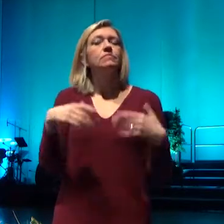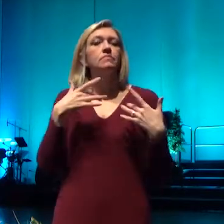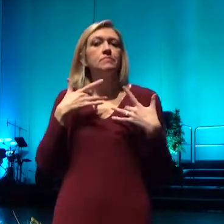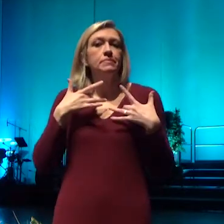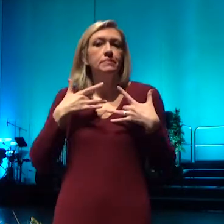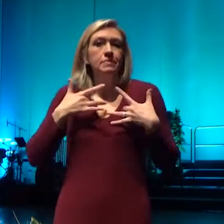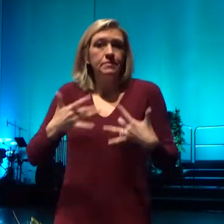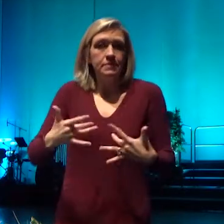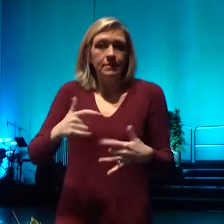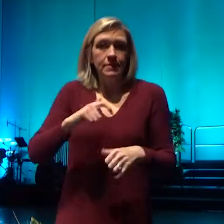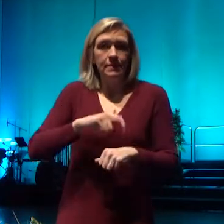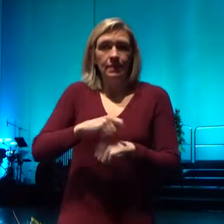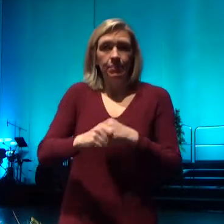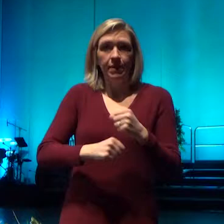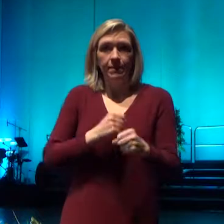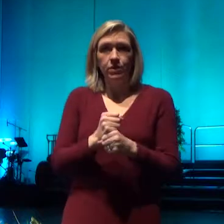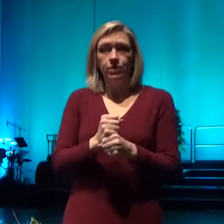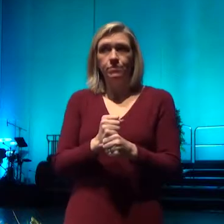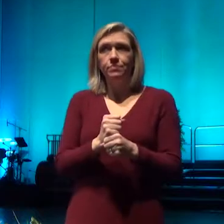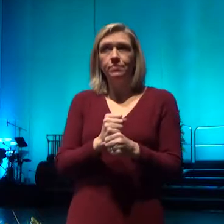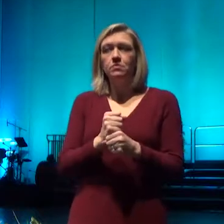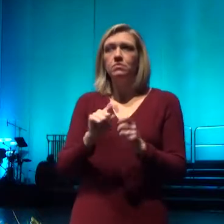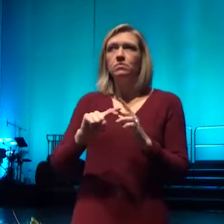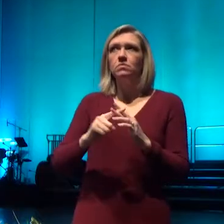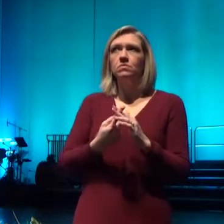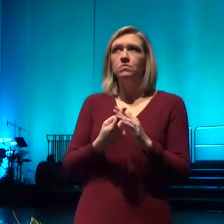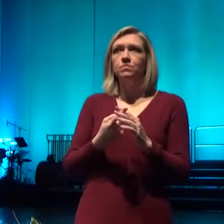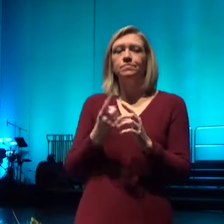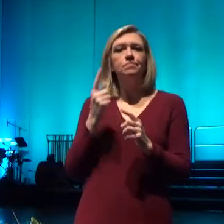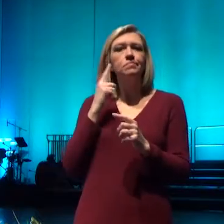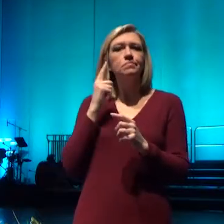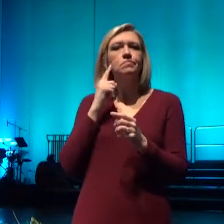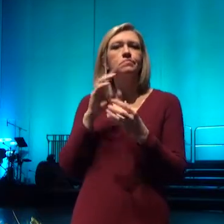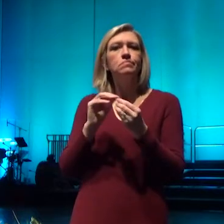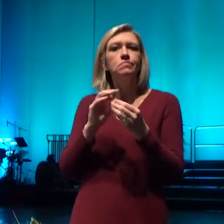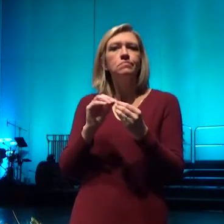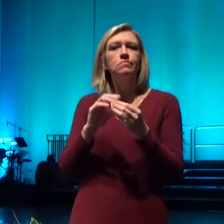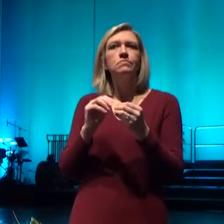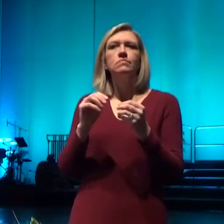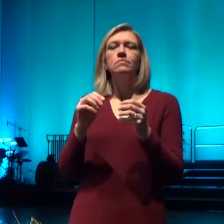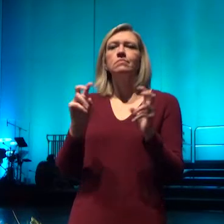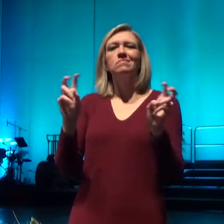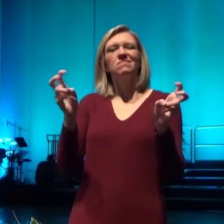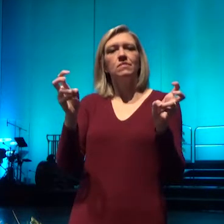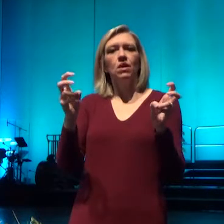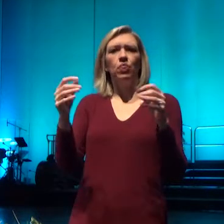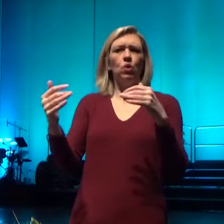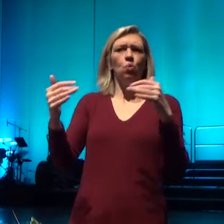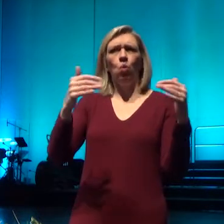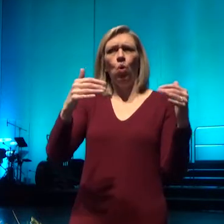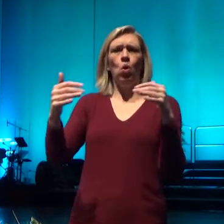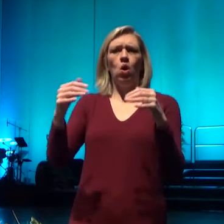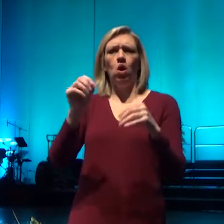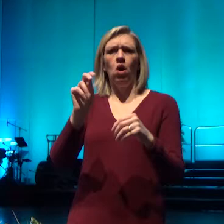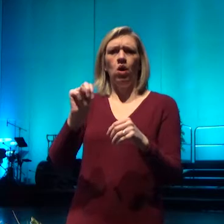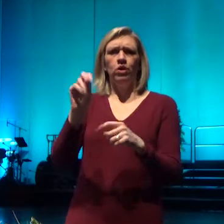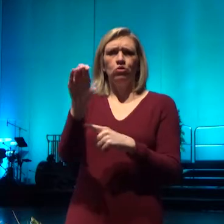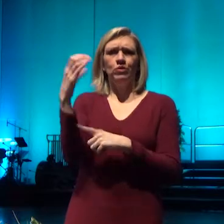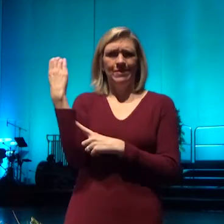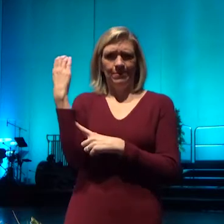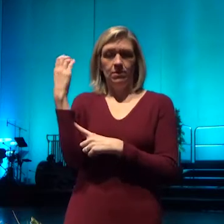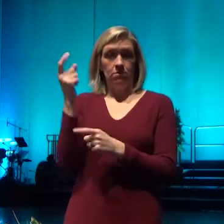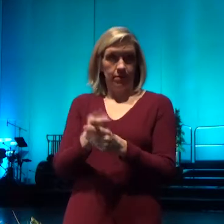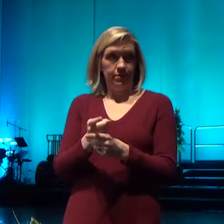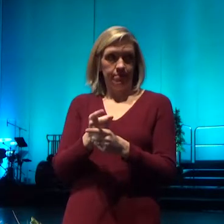So it's usually around this time of year that we start to hear all the talk about the war on Christmas, right? And I think sometimes